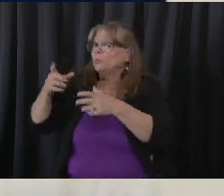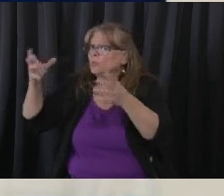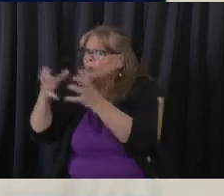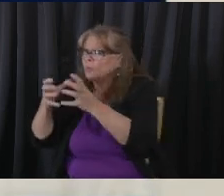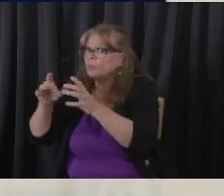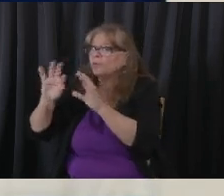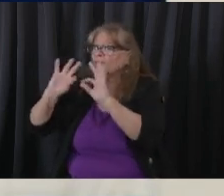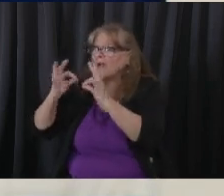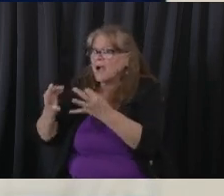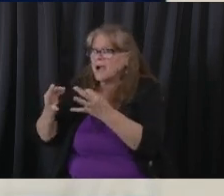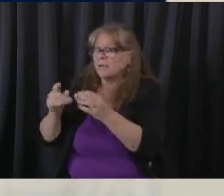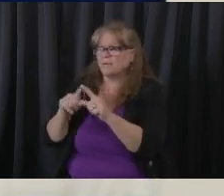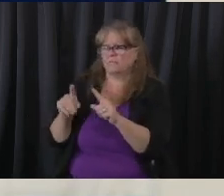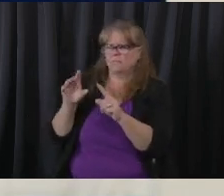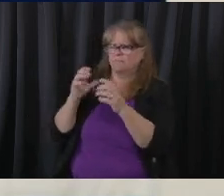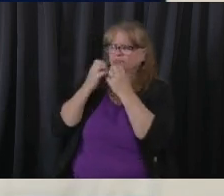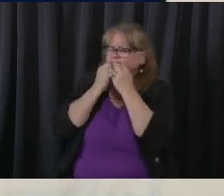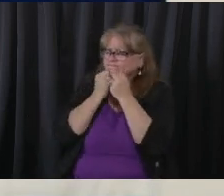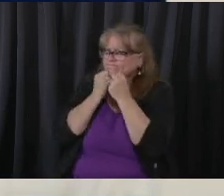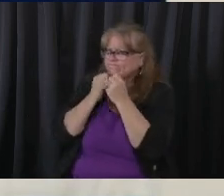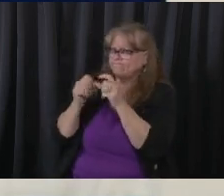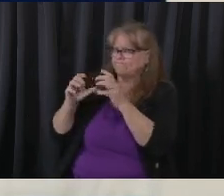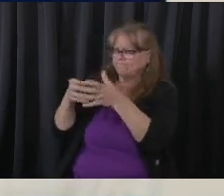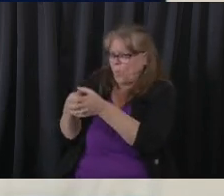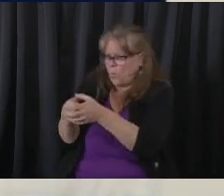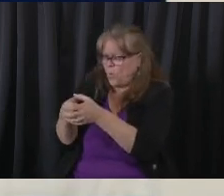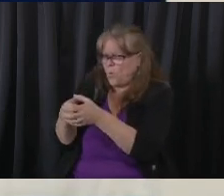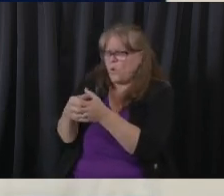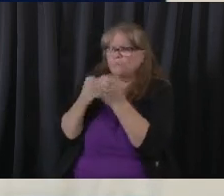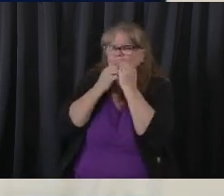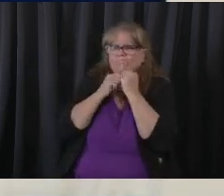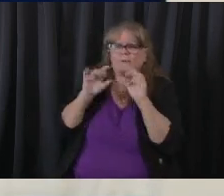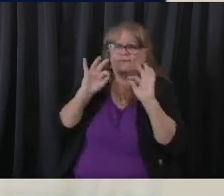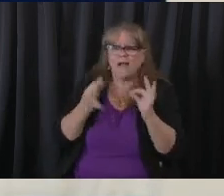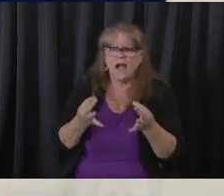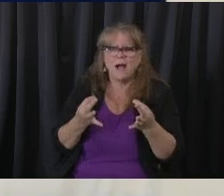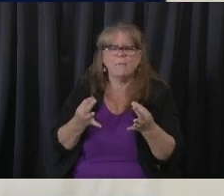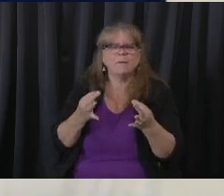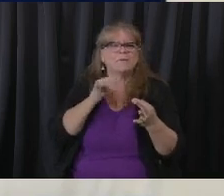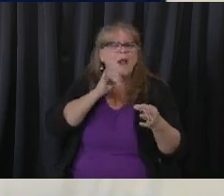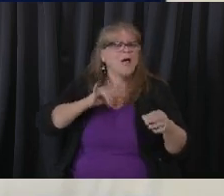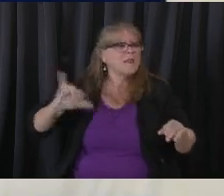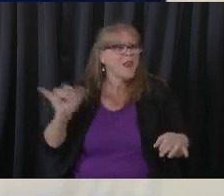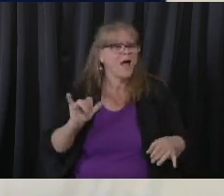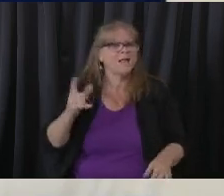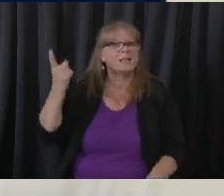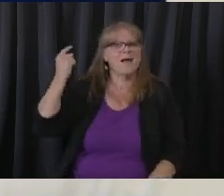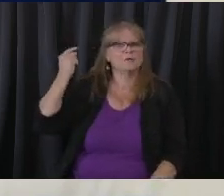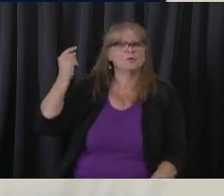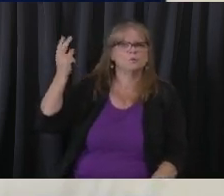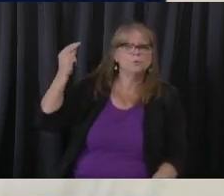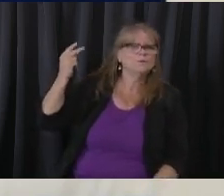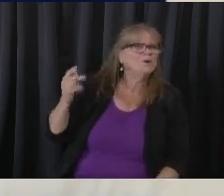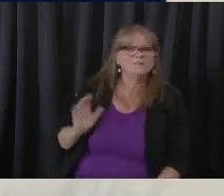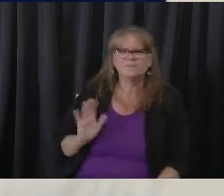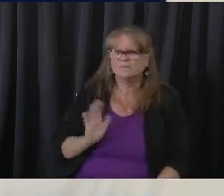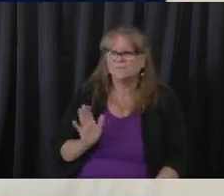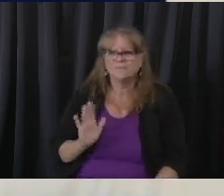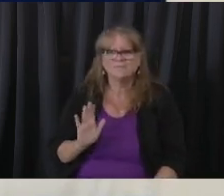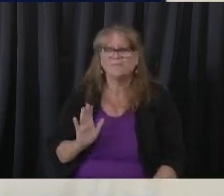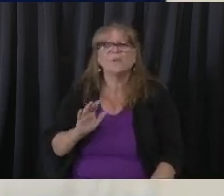doing them the same way we did a year ago, because the social environment that existed a year ago leads to exponential growth in the virus. Tens of